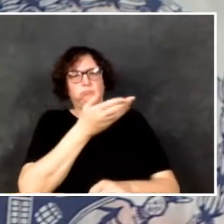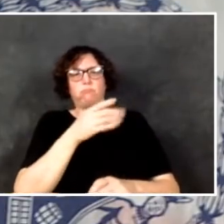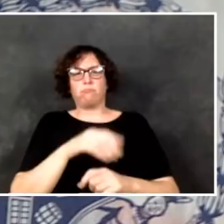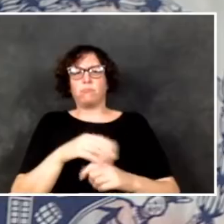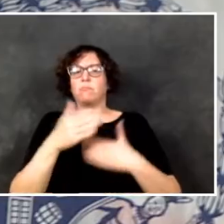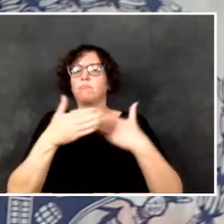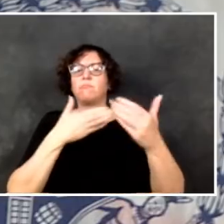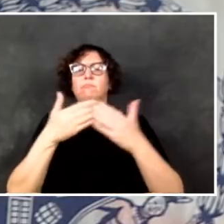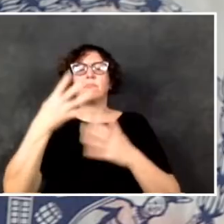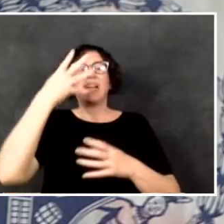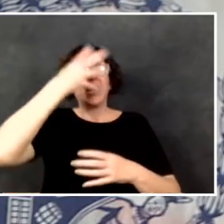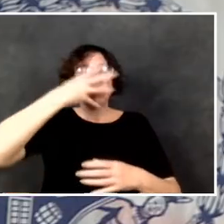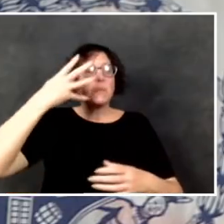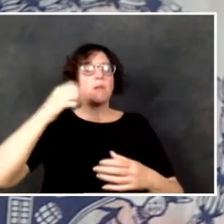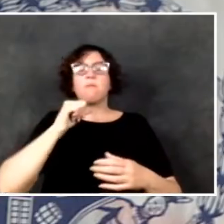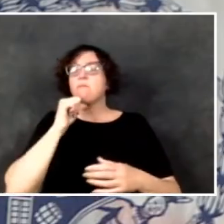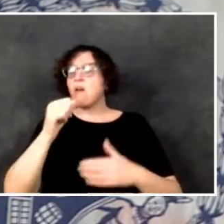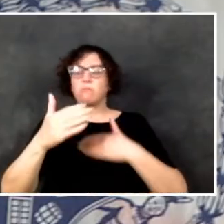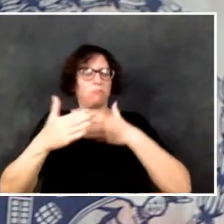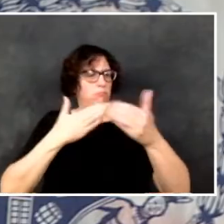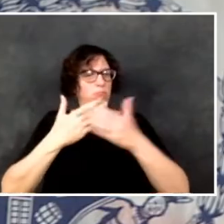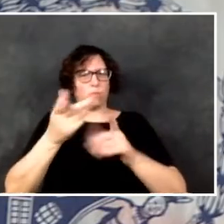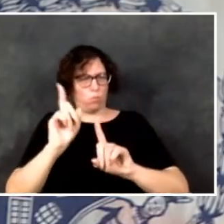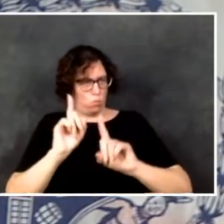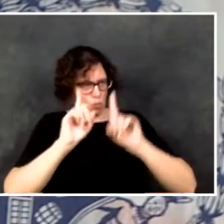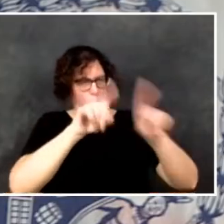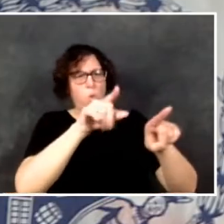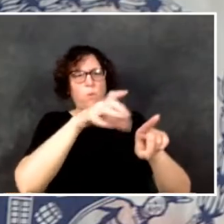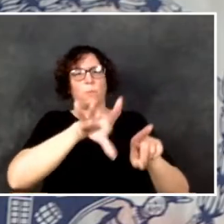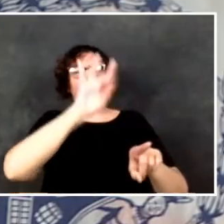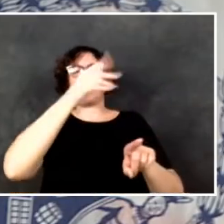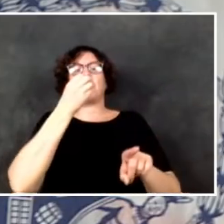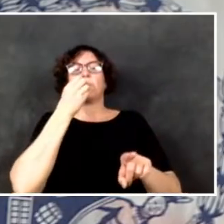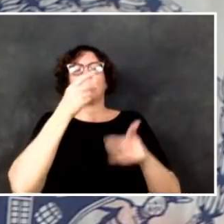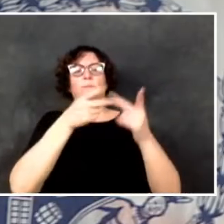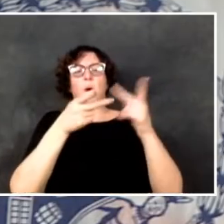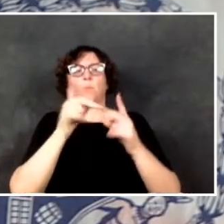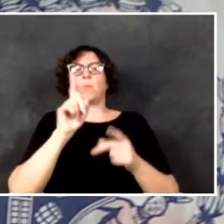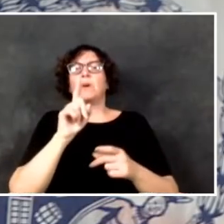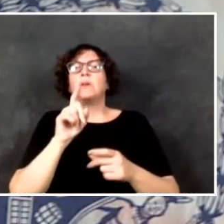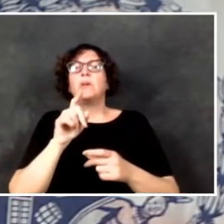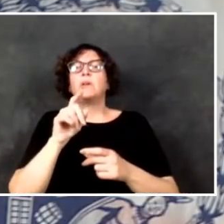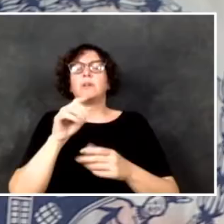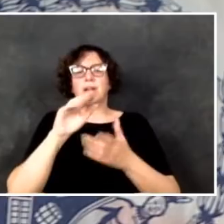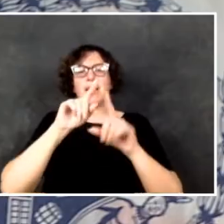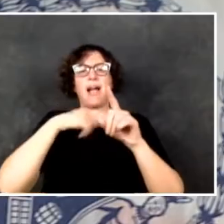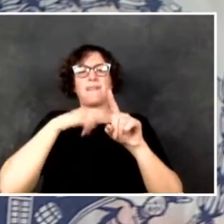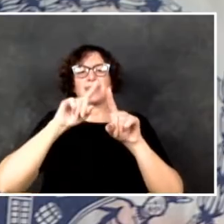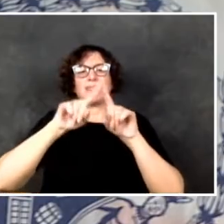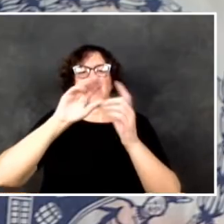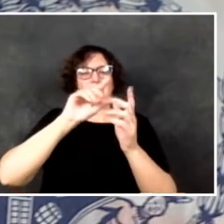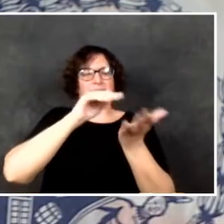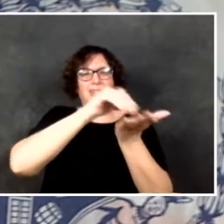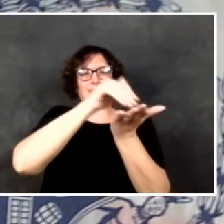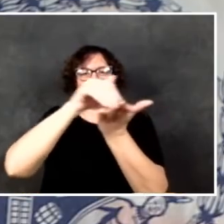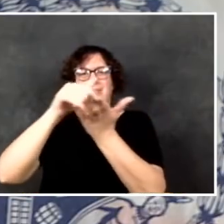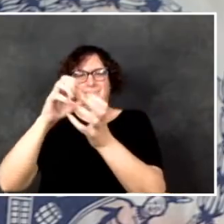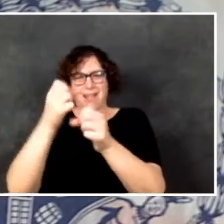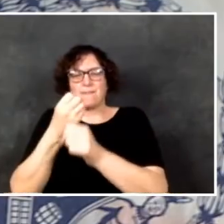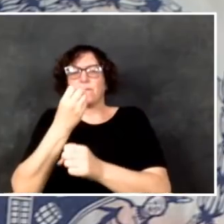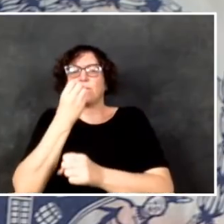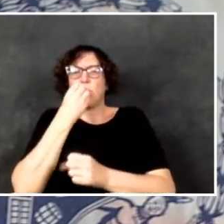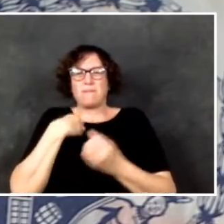of the 435 sites all over the city. You can get them through 311. You can get them at nyc.gov.